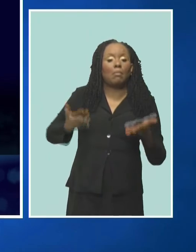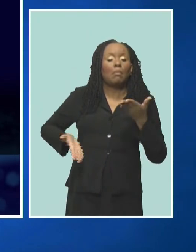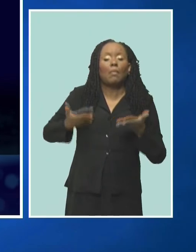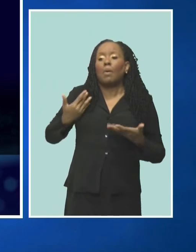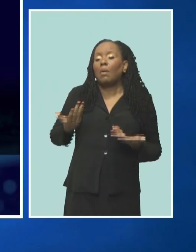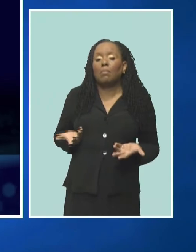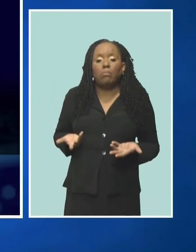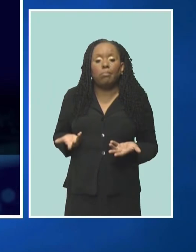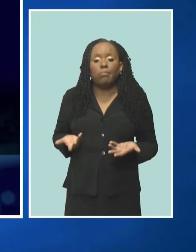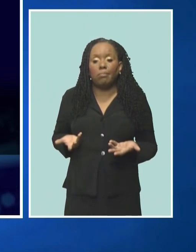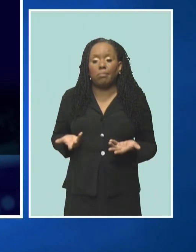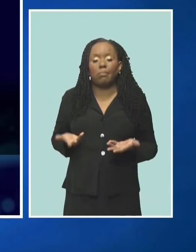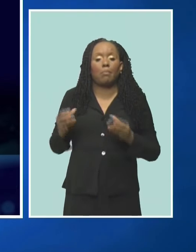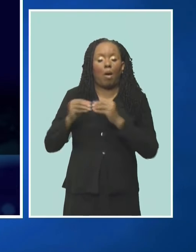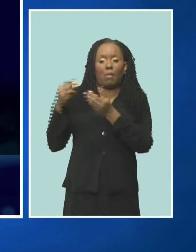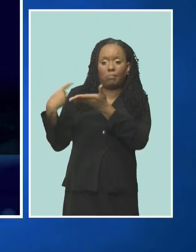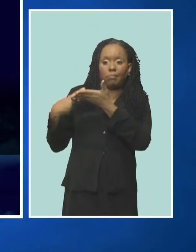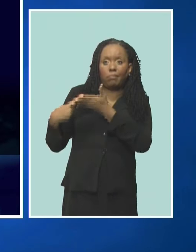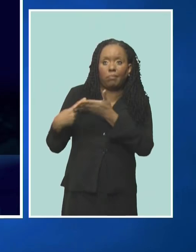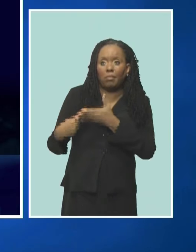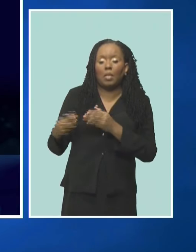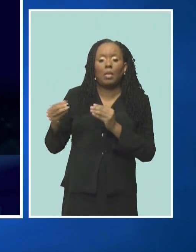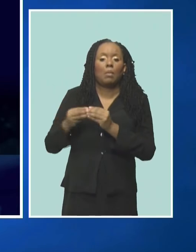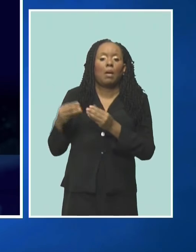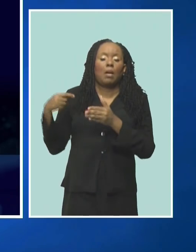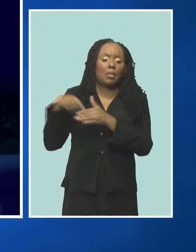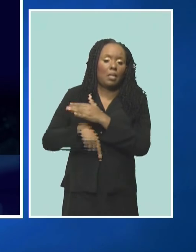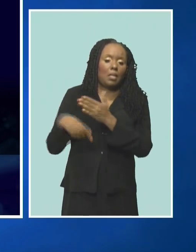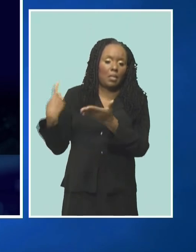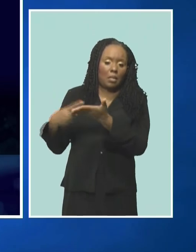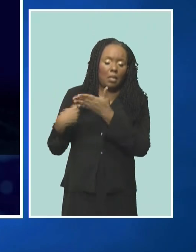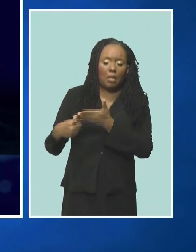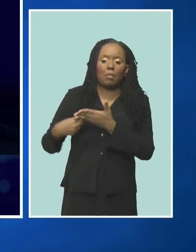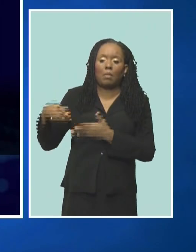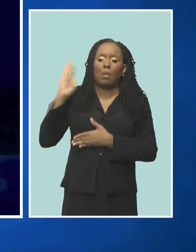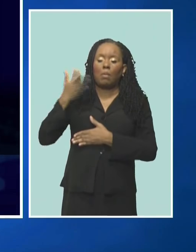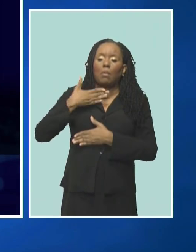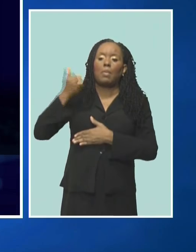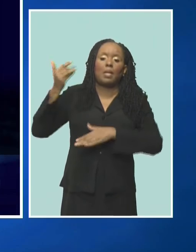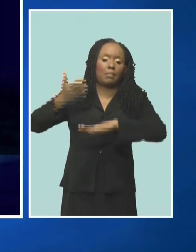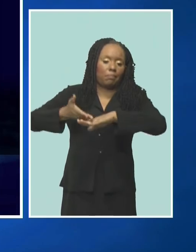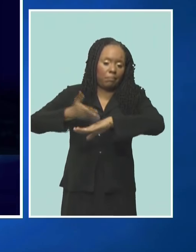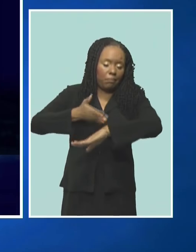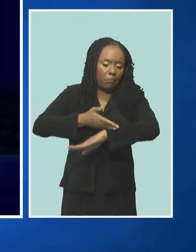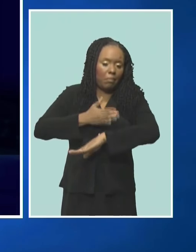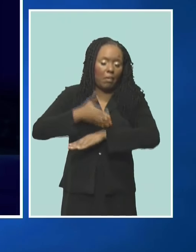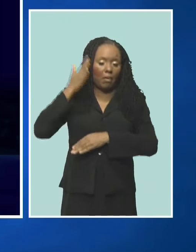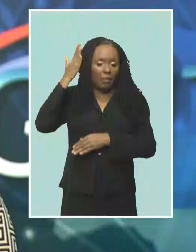in-depth consultation, much better will be done going forward.